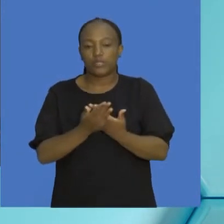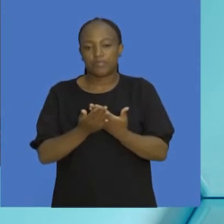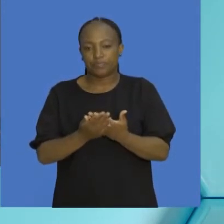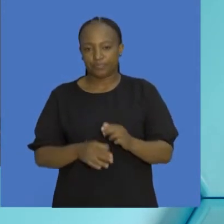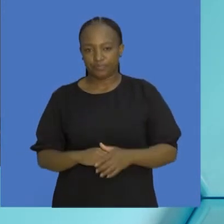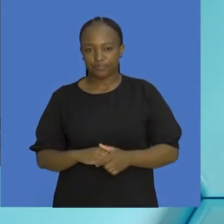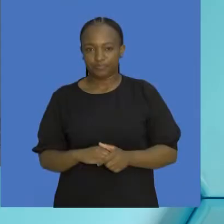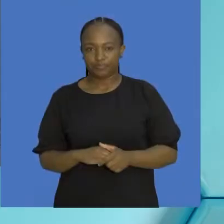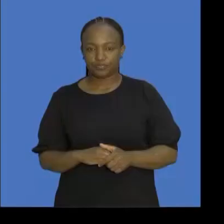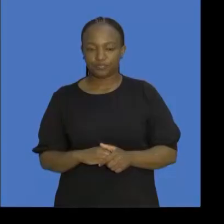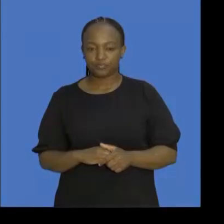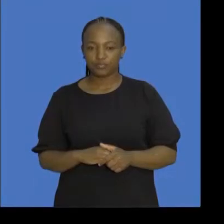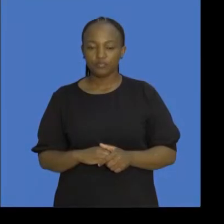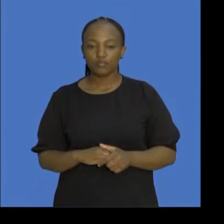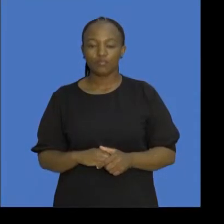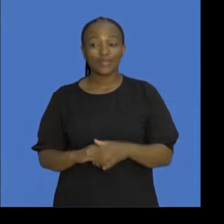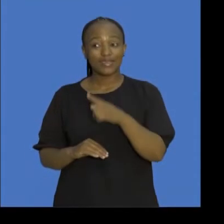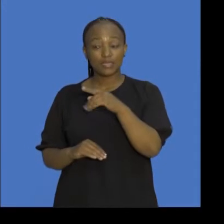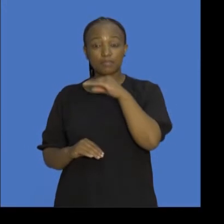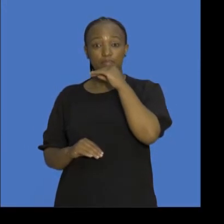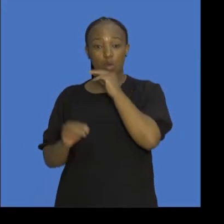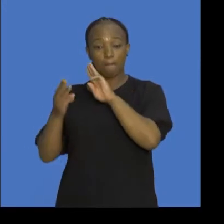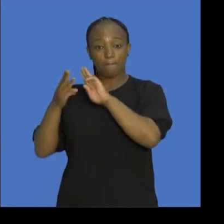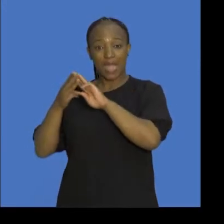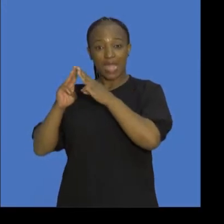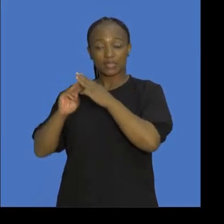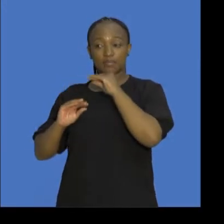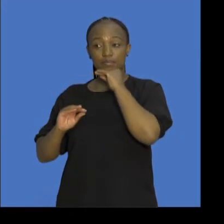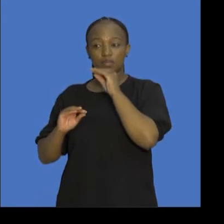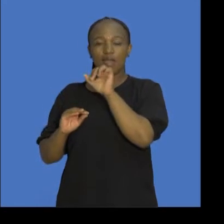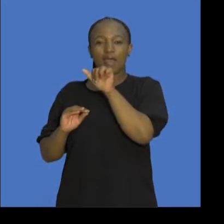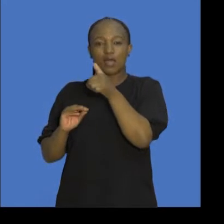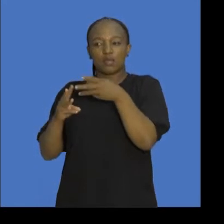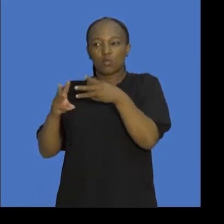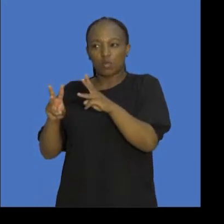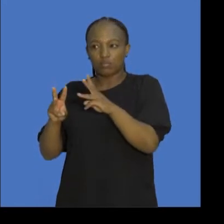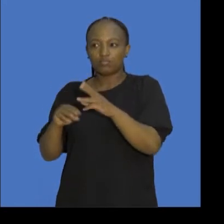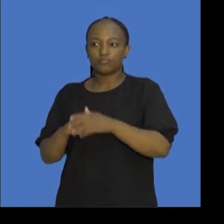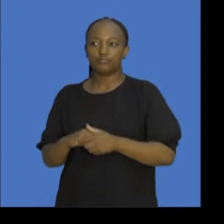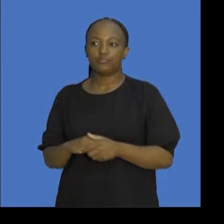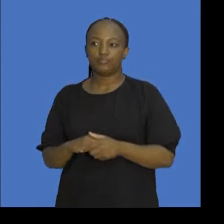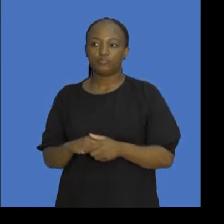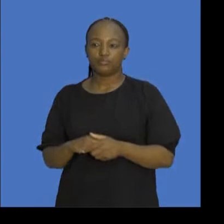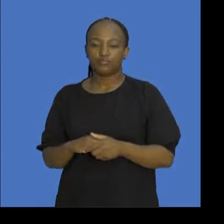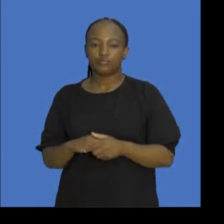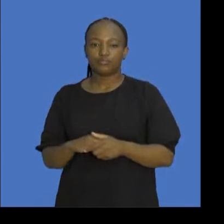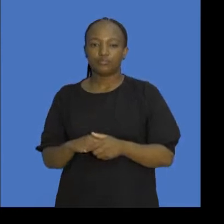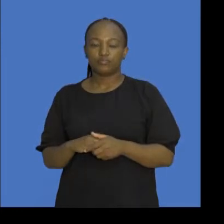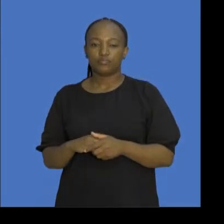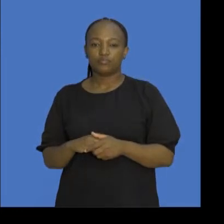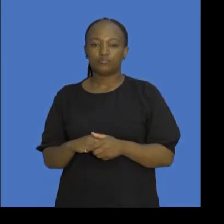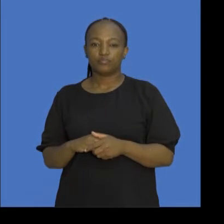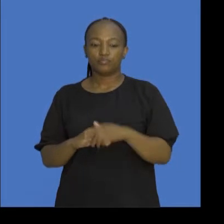Okay. So this mean mathematical, if I have to do it, another symbol for mean is X bar. It